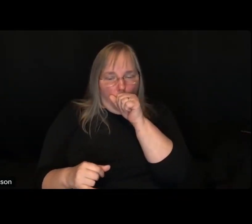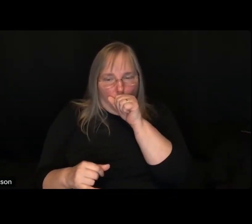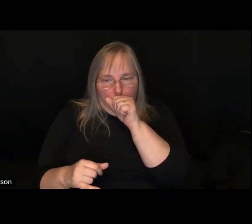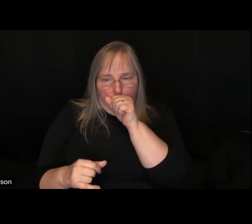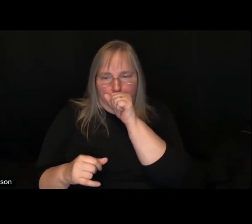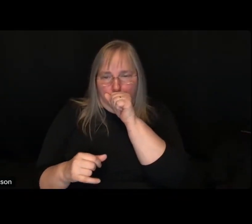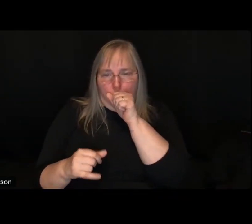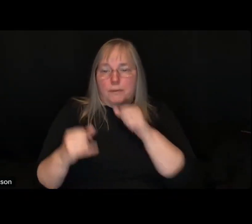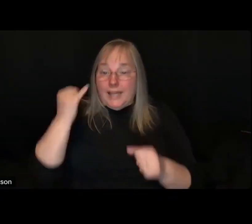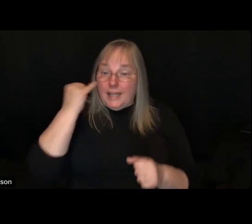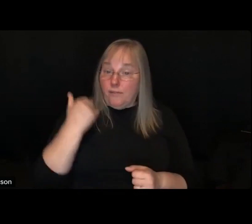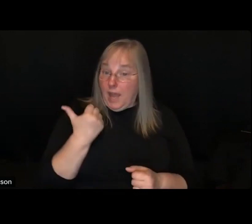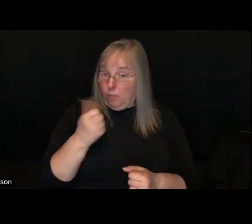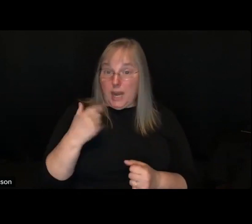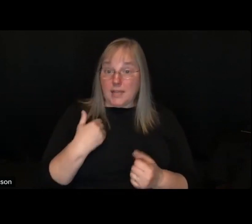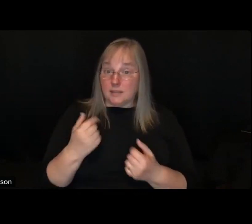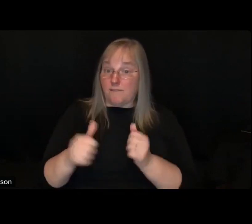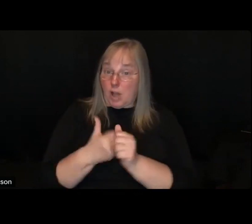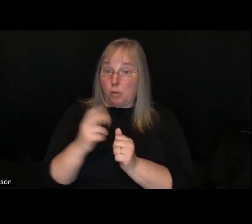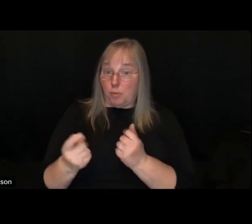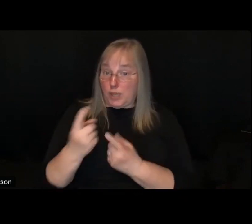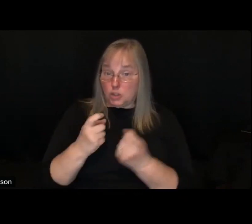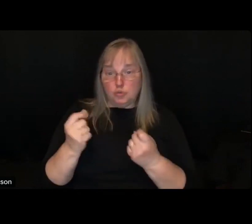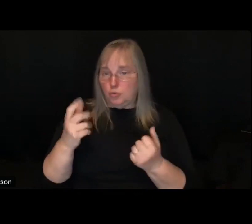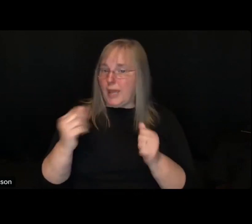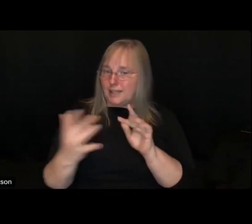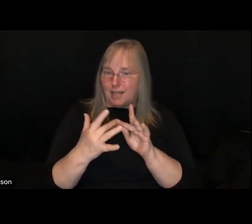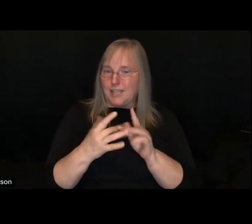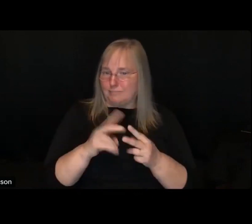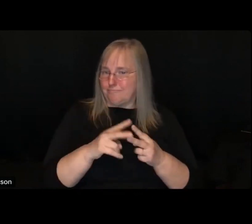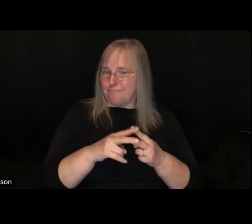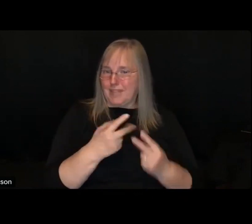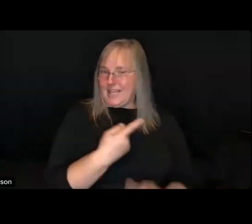us. Thank you very much, Mary.